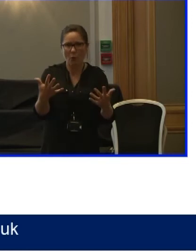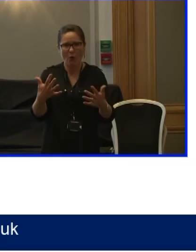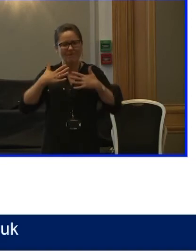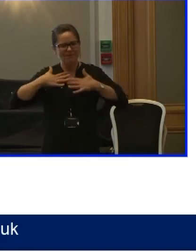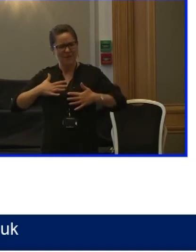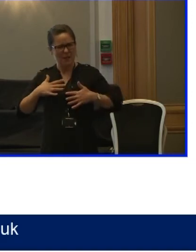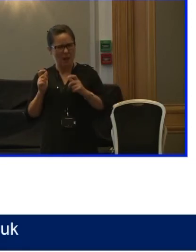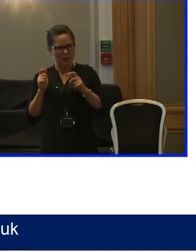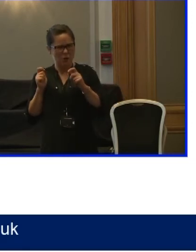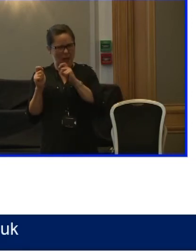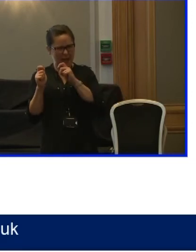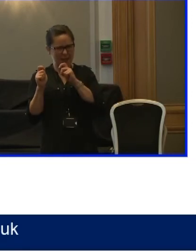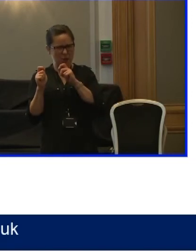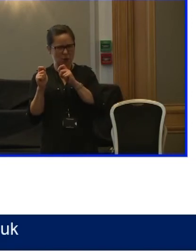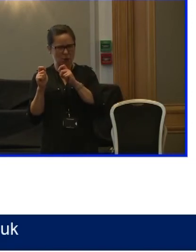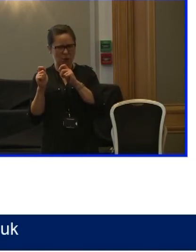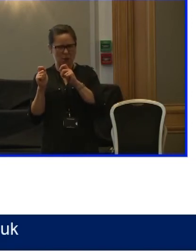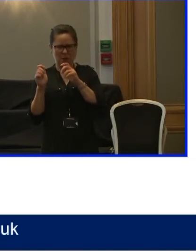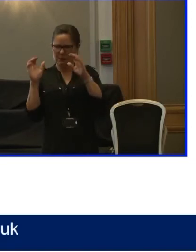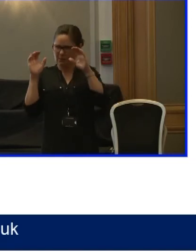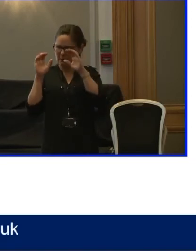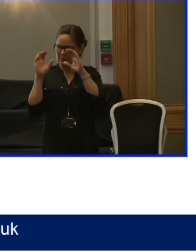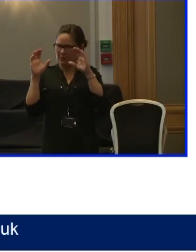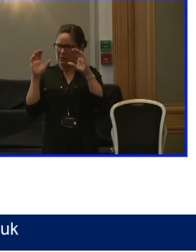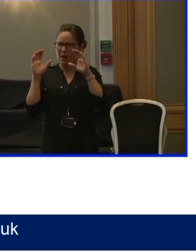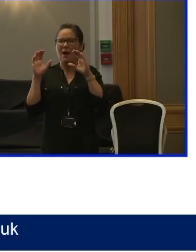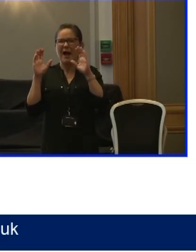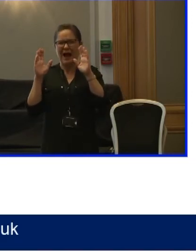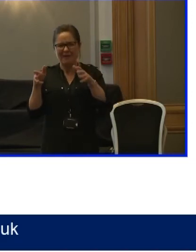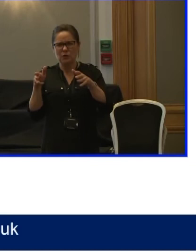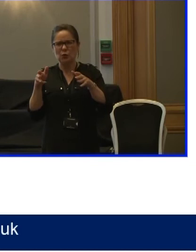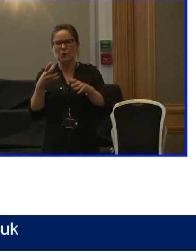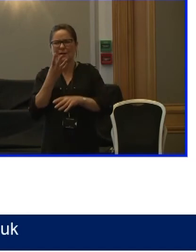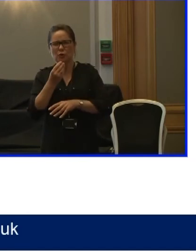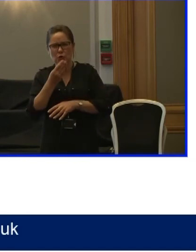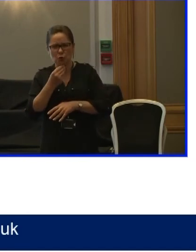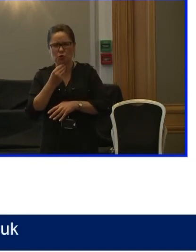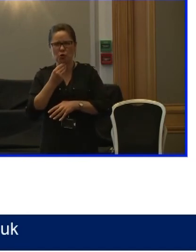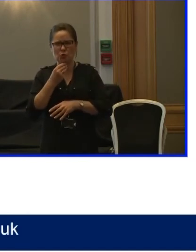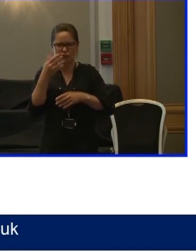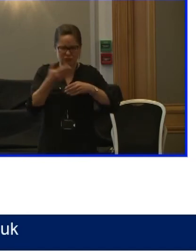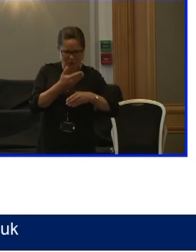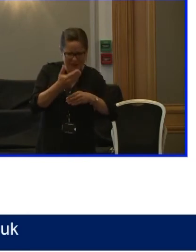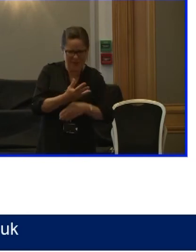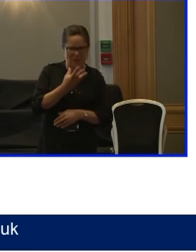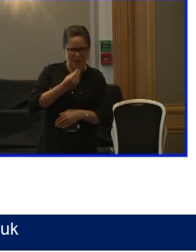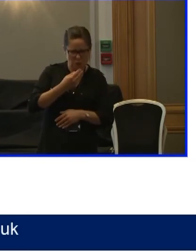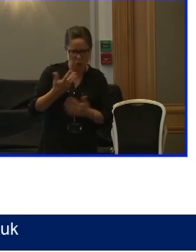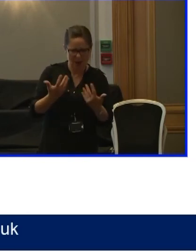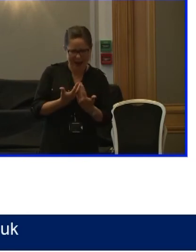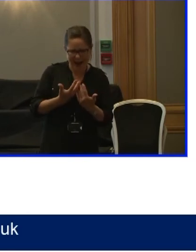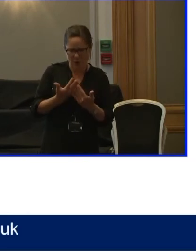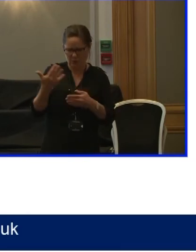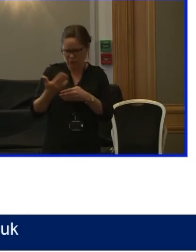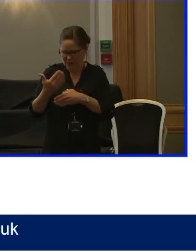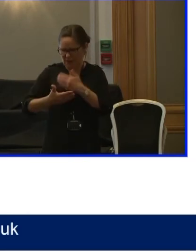symptoms. Then you have to get used to that. You have to make the practical changes, the emotional changes. You have to strengthen yourself against